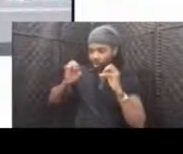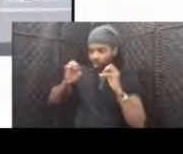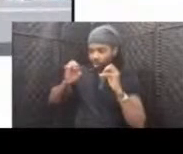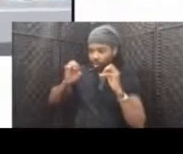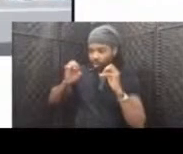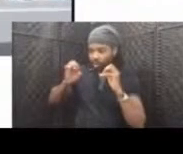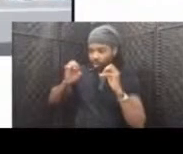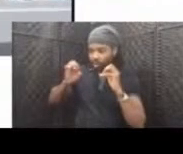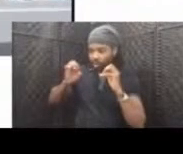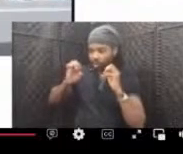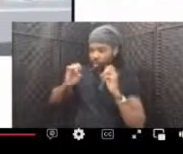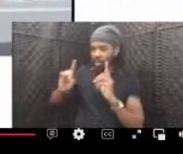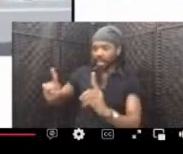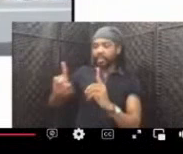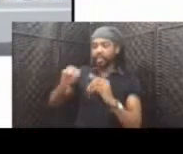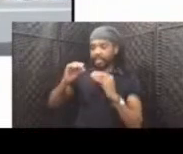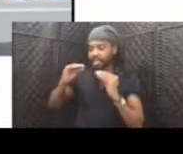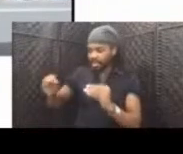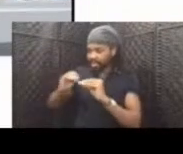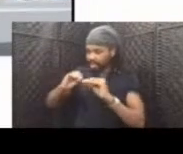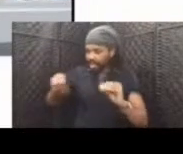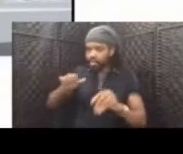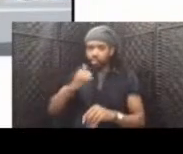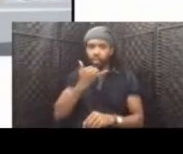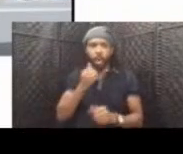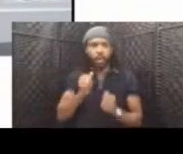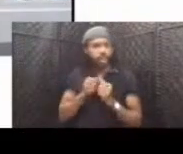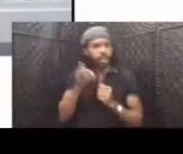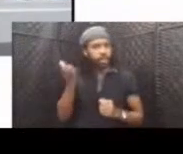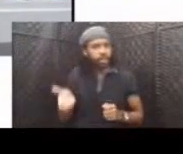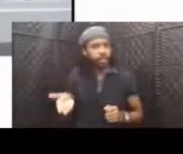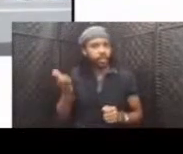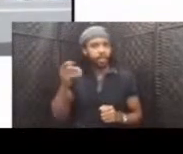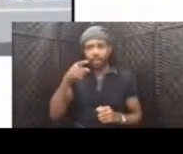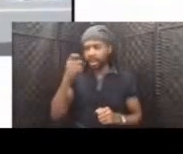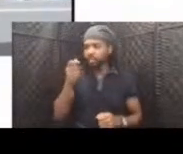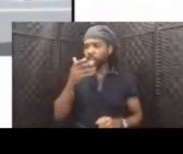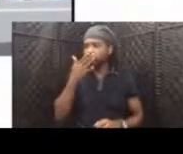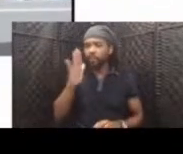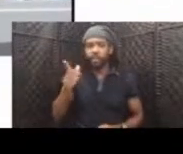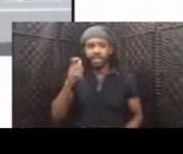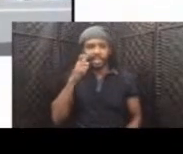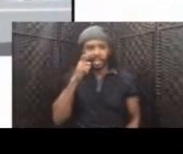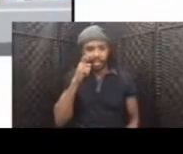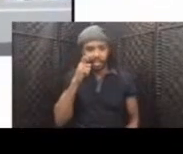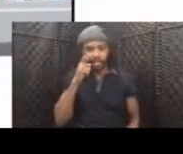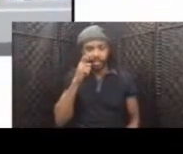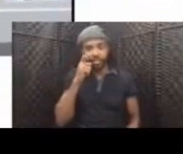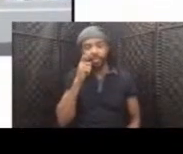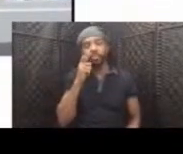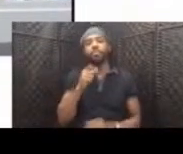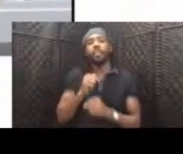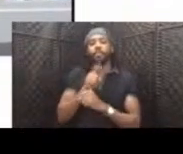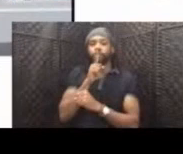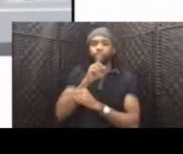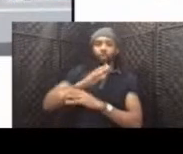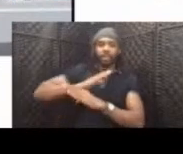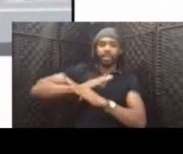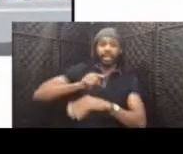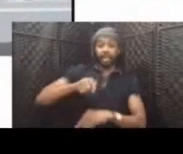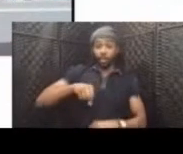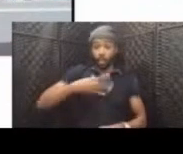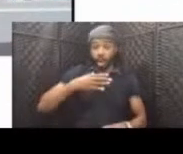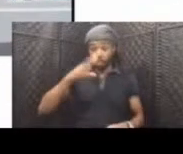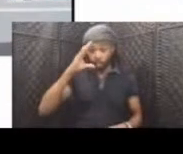technology. Never. Wrong with her because of the color of her skin. To protect that white boy is to